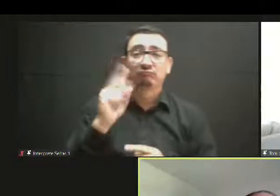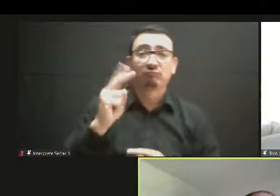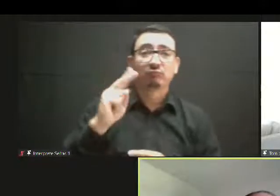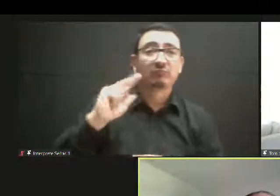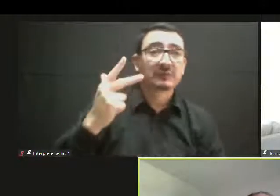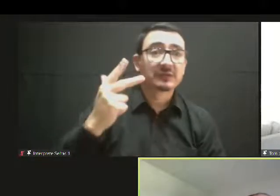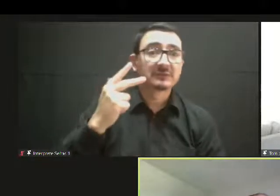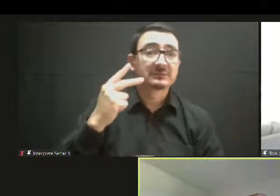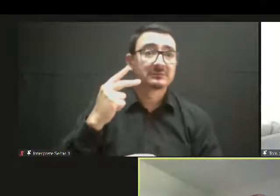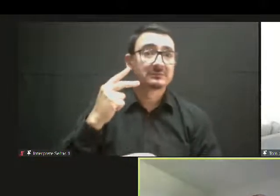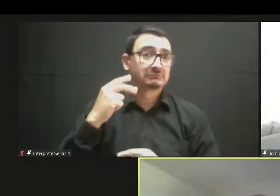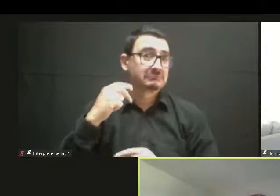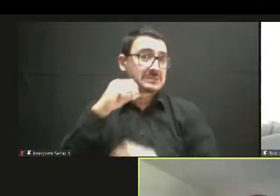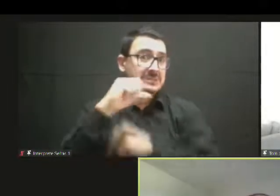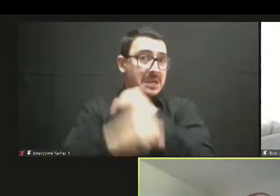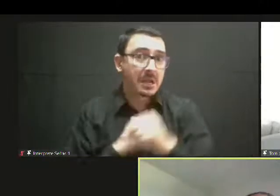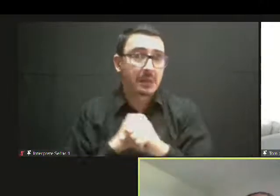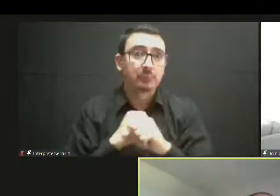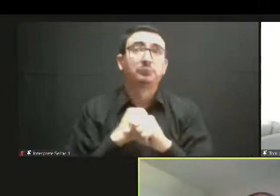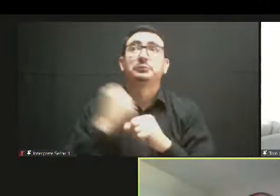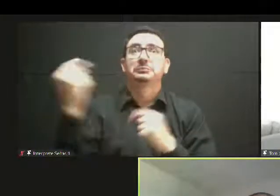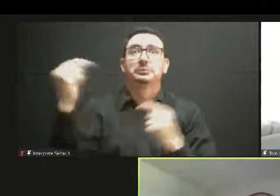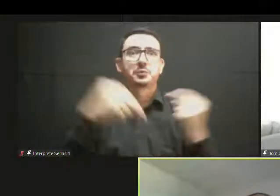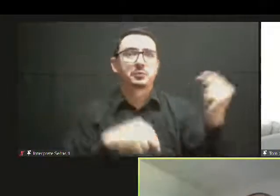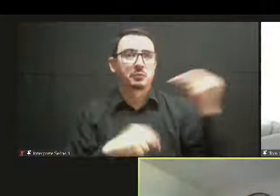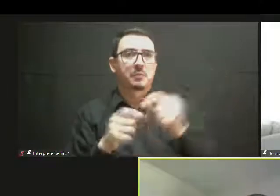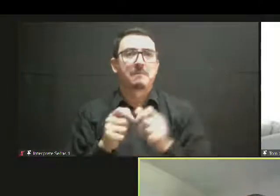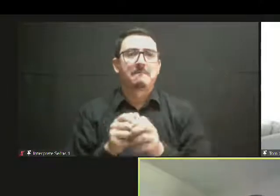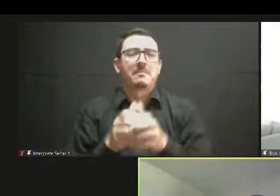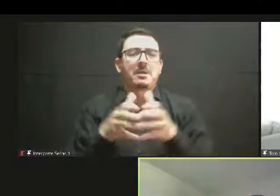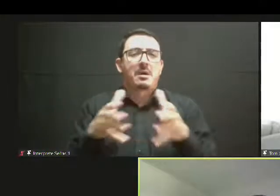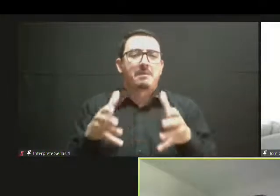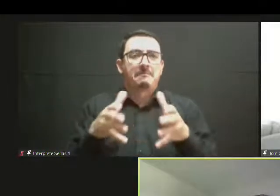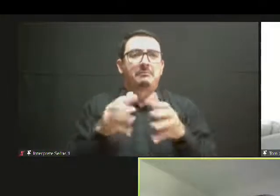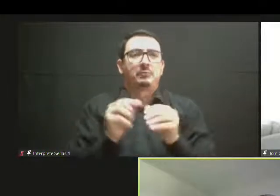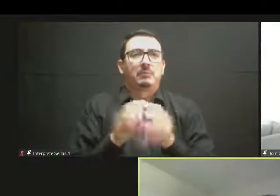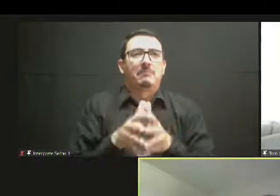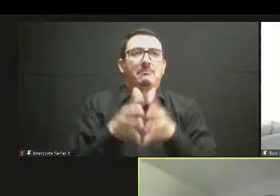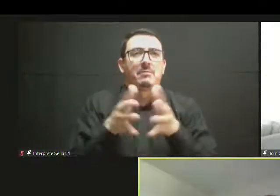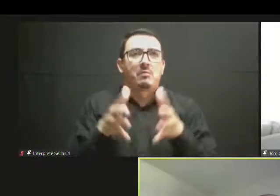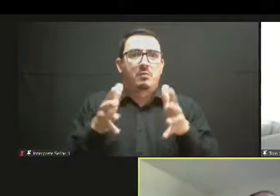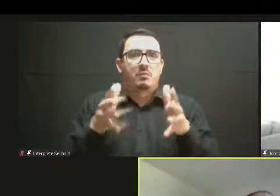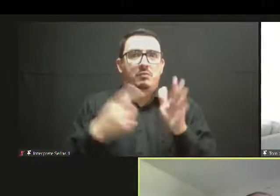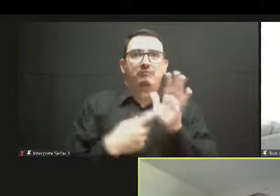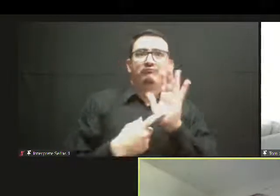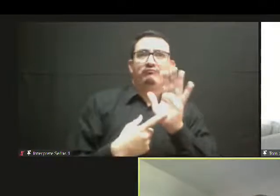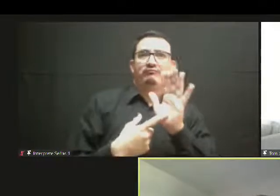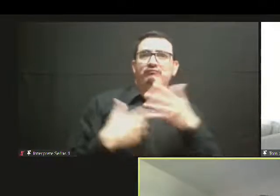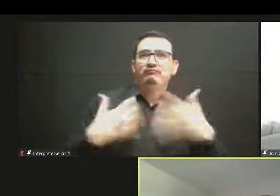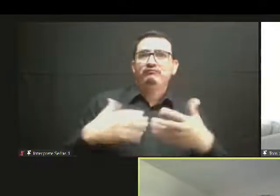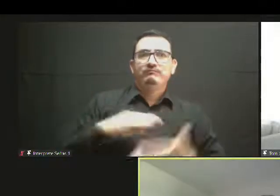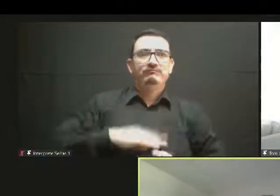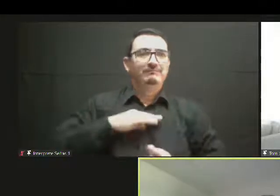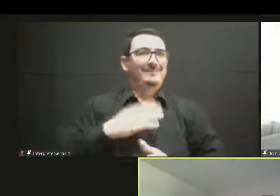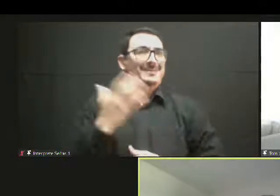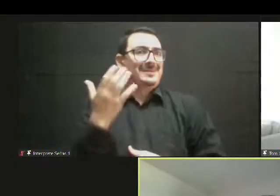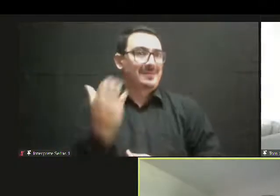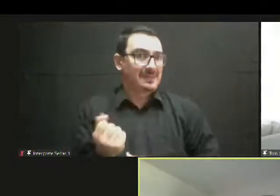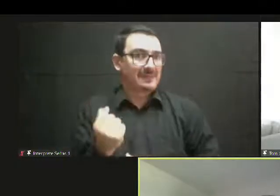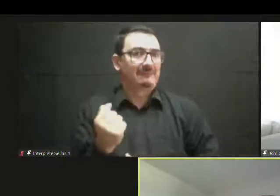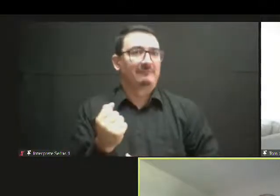value-added processes. So talent has to be, matching to those requirements. In the last 2 years,